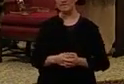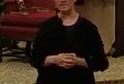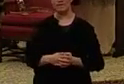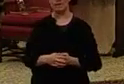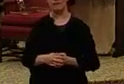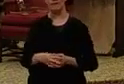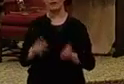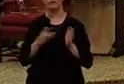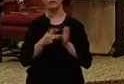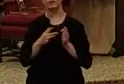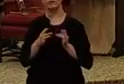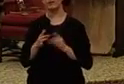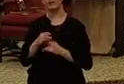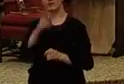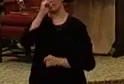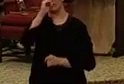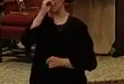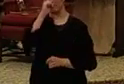Hallelujah, Jesus.